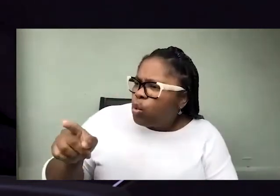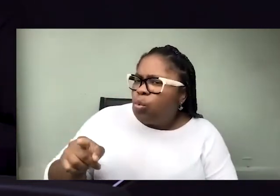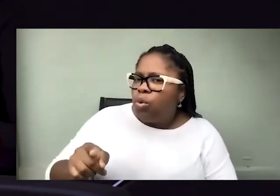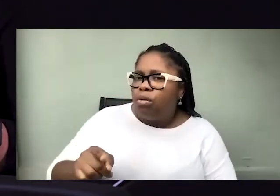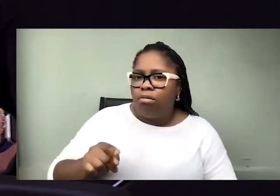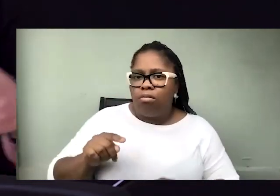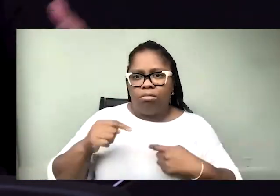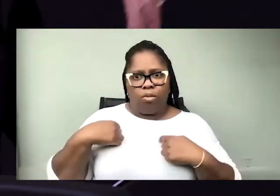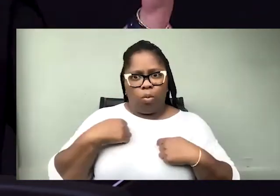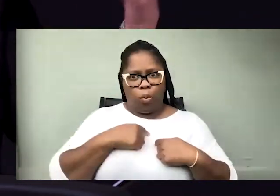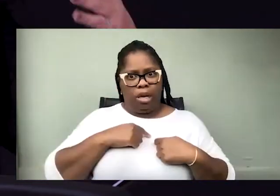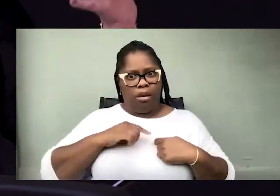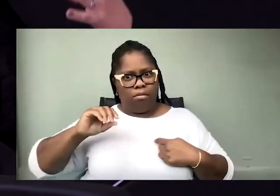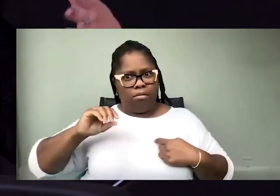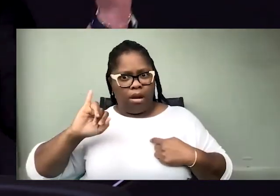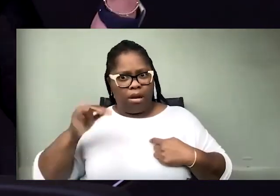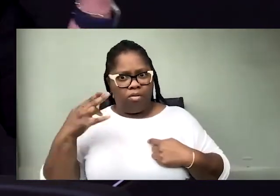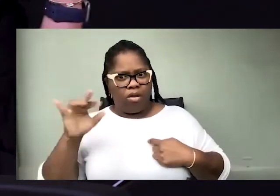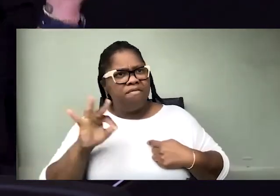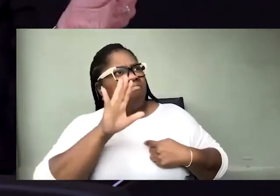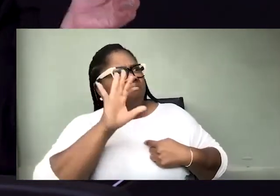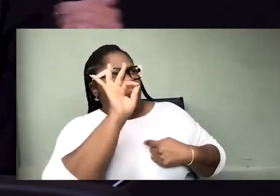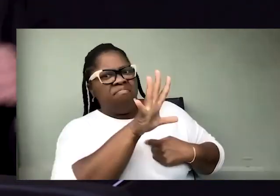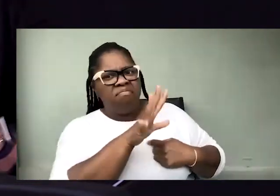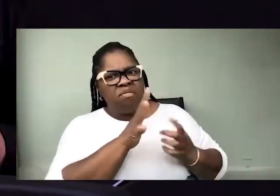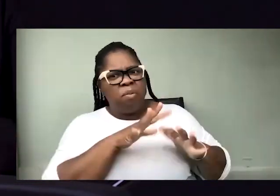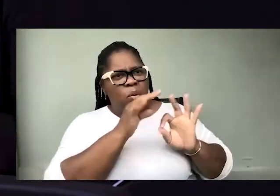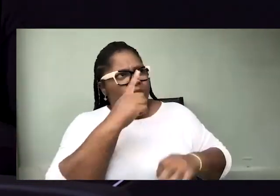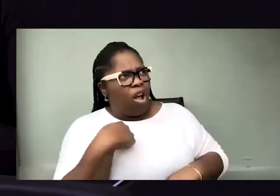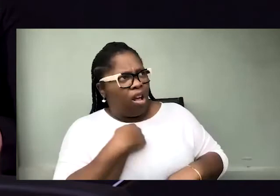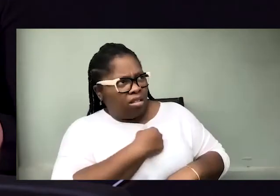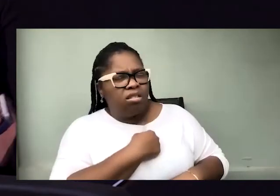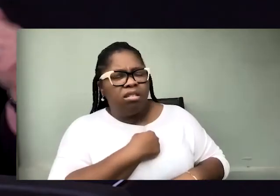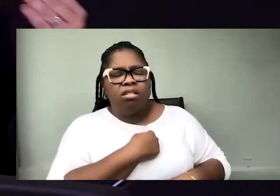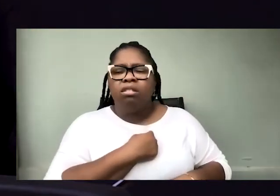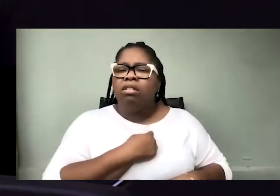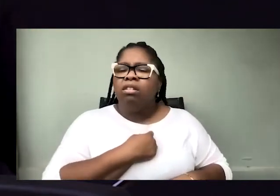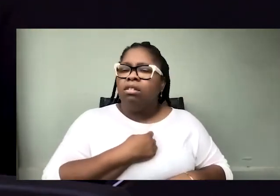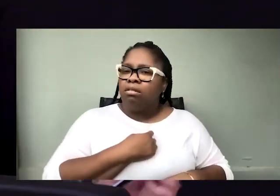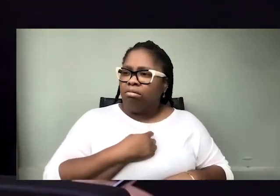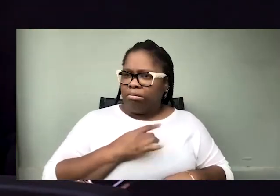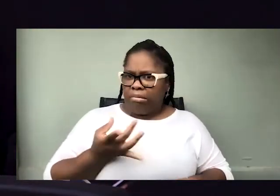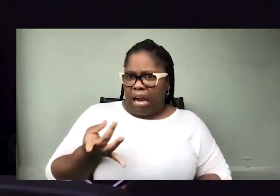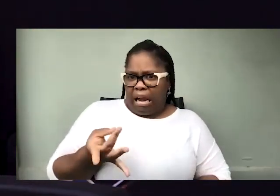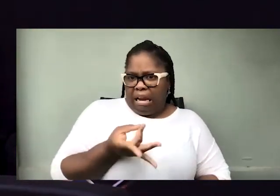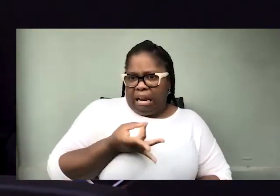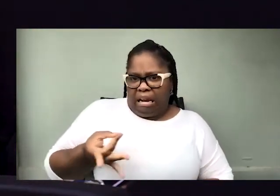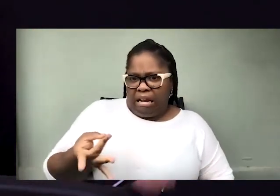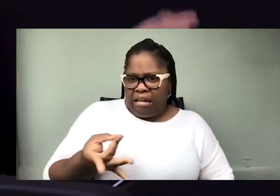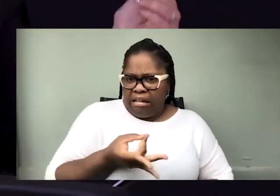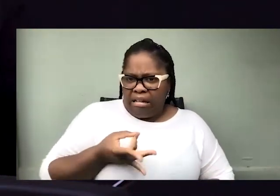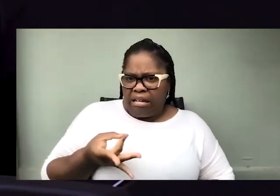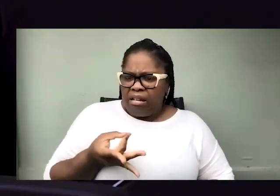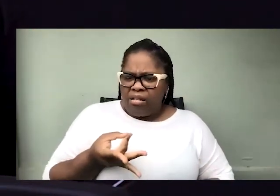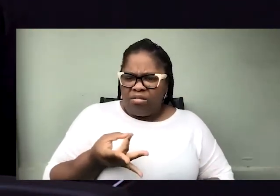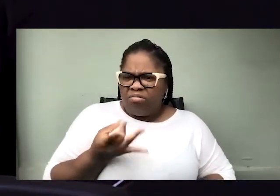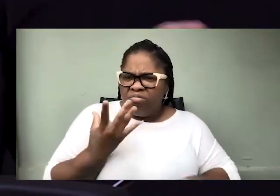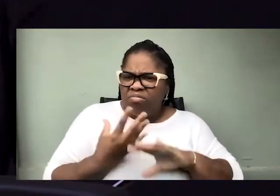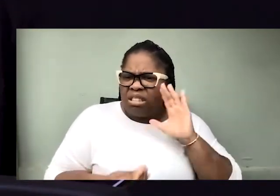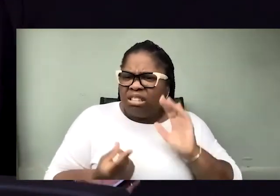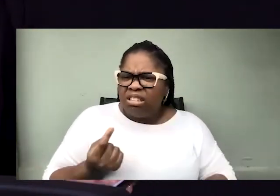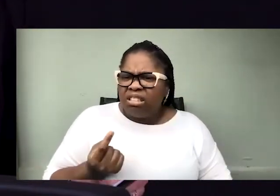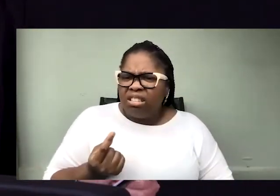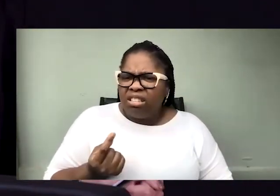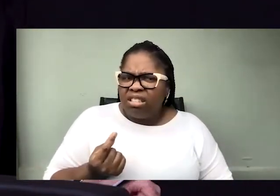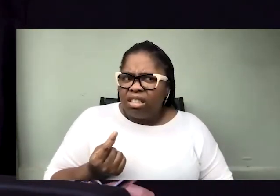is what matters to us. And then we start to say, okay, well, we've got the 8 of us here, what are we missing? And if we're missing